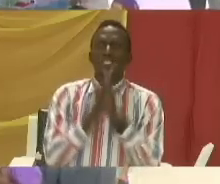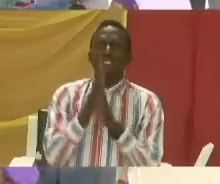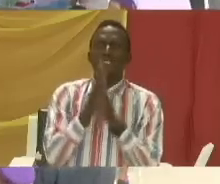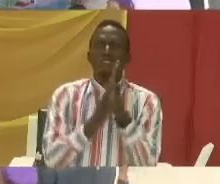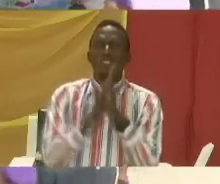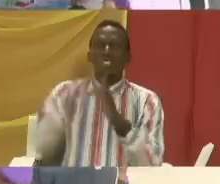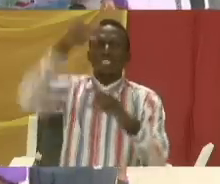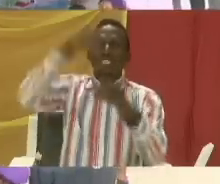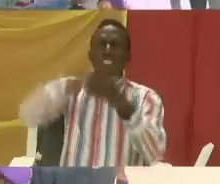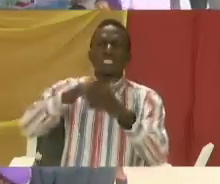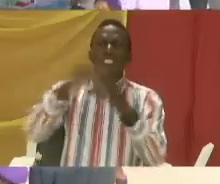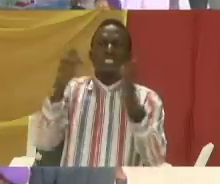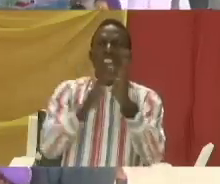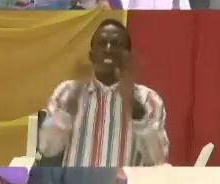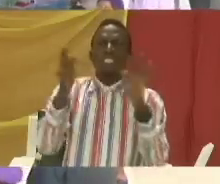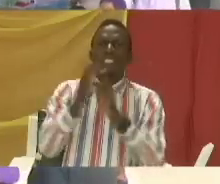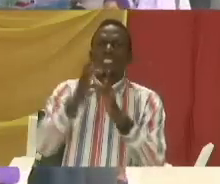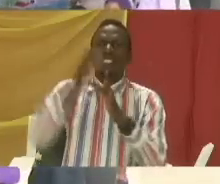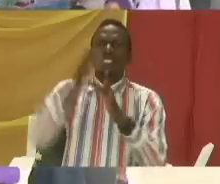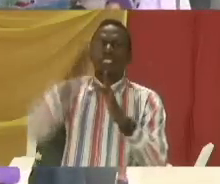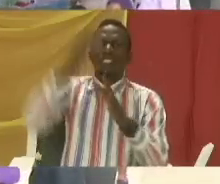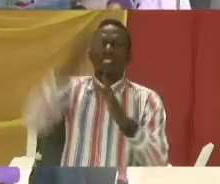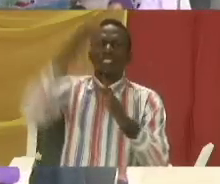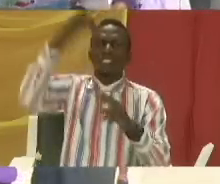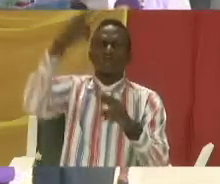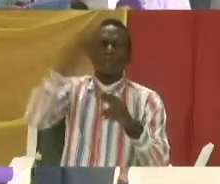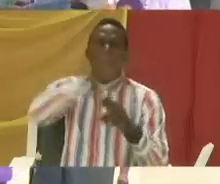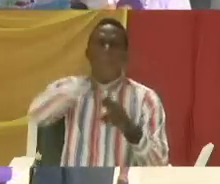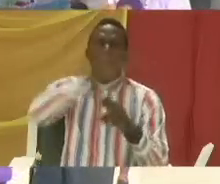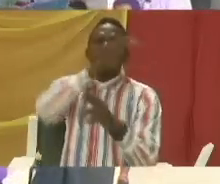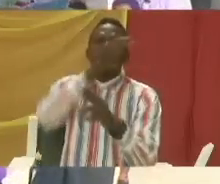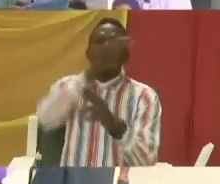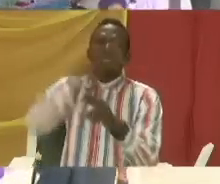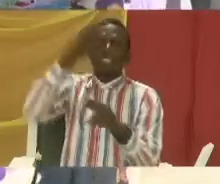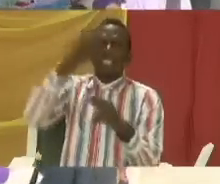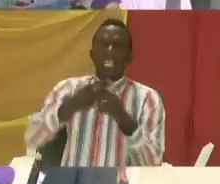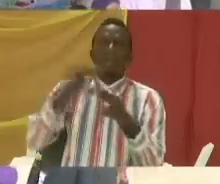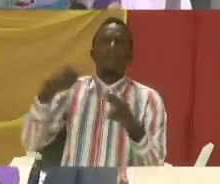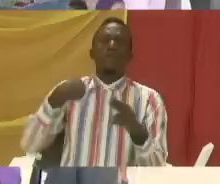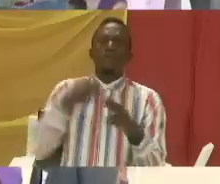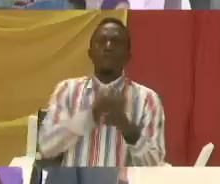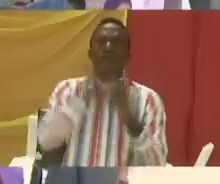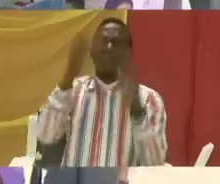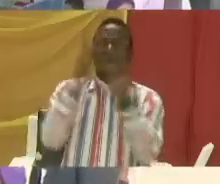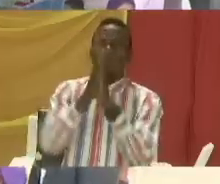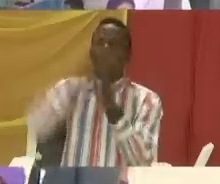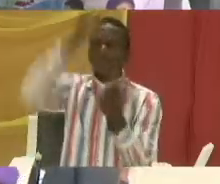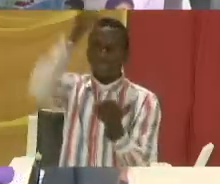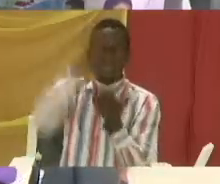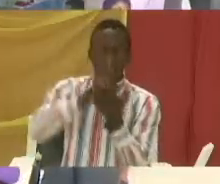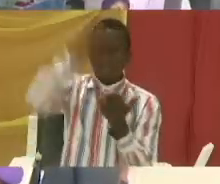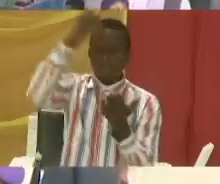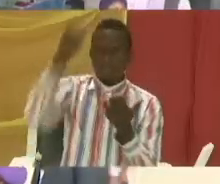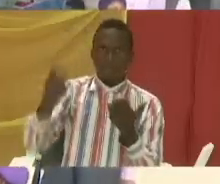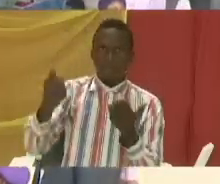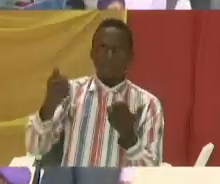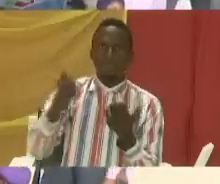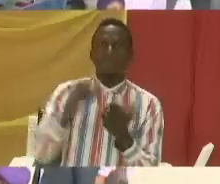In Jesus' mighty name, we have prayed.